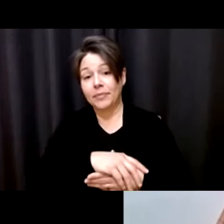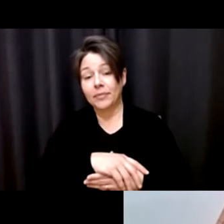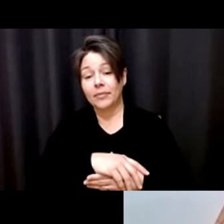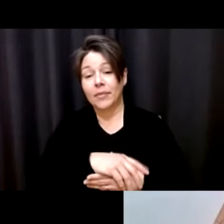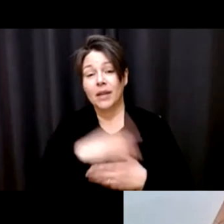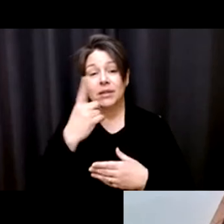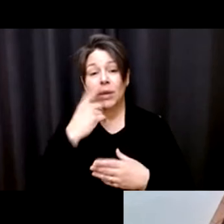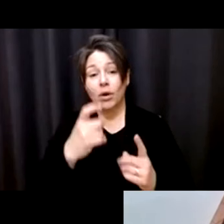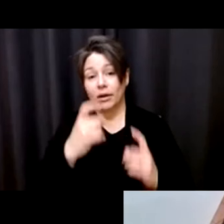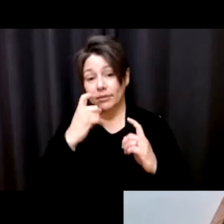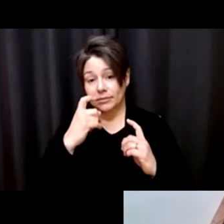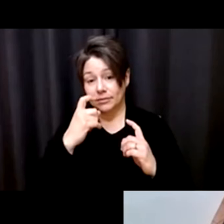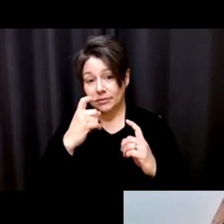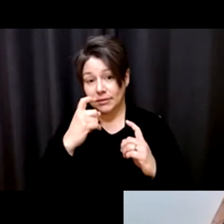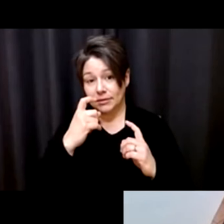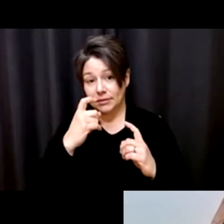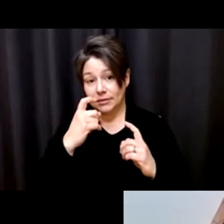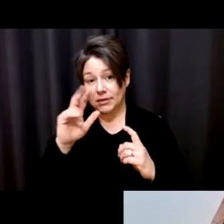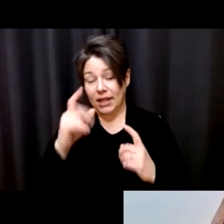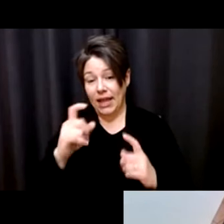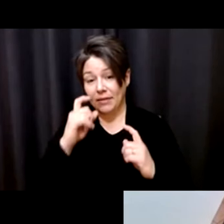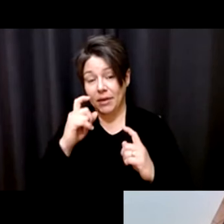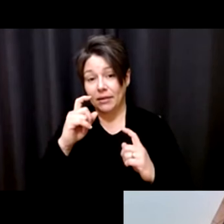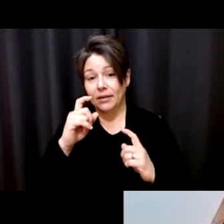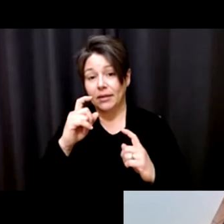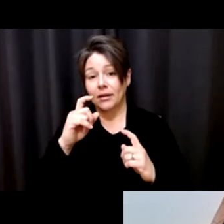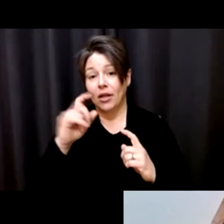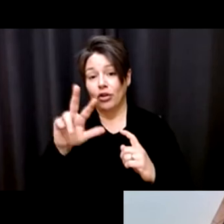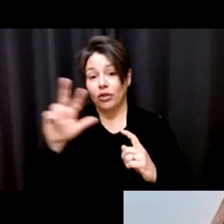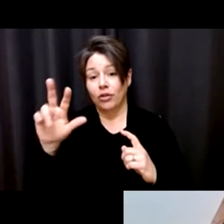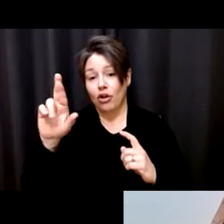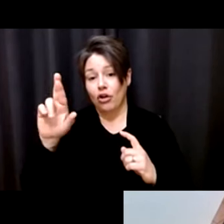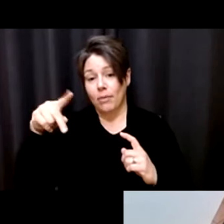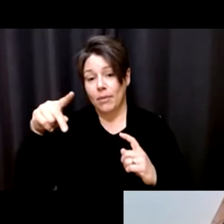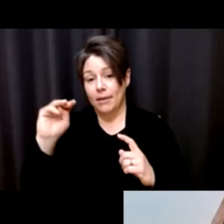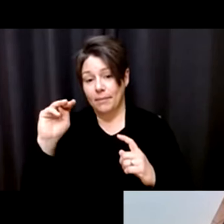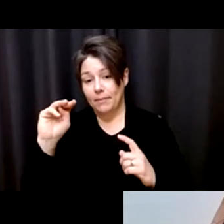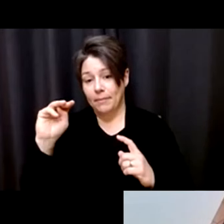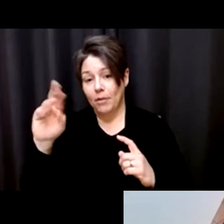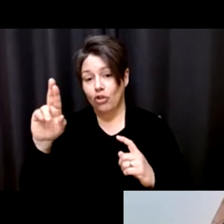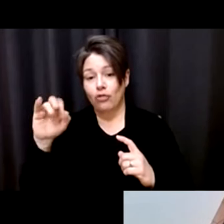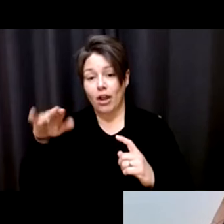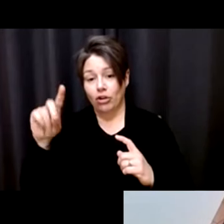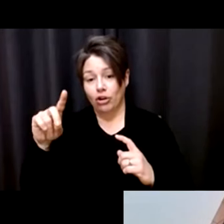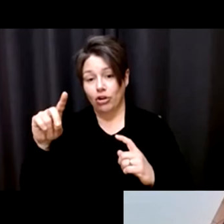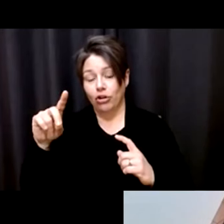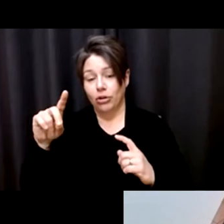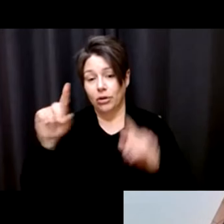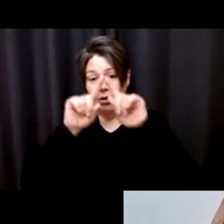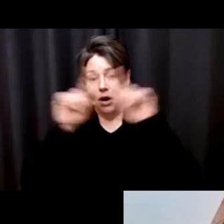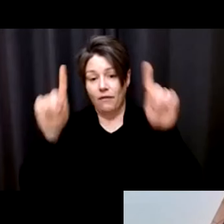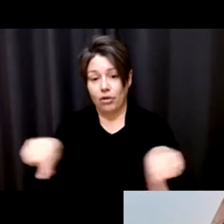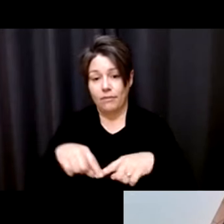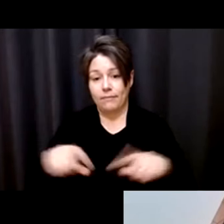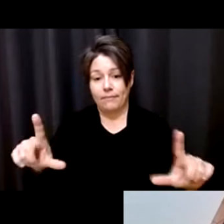somebody gave me a 33 RPM record cover that